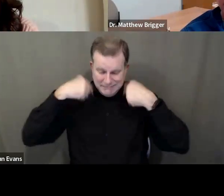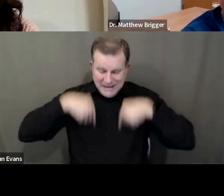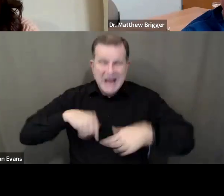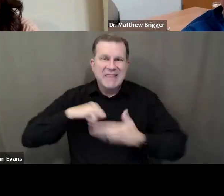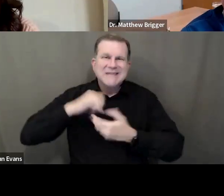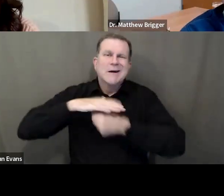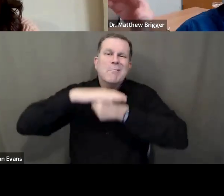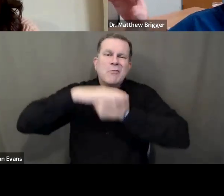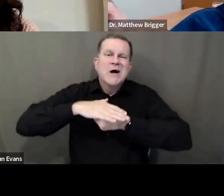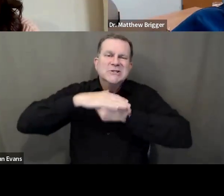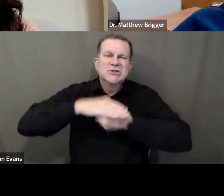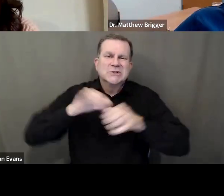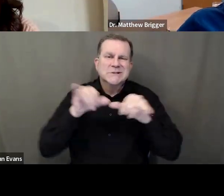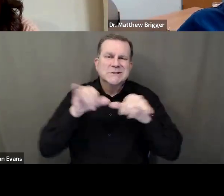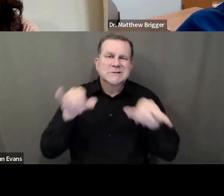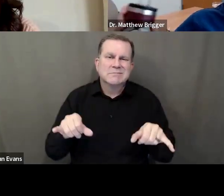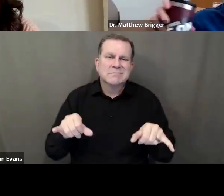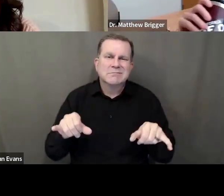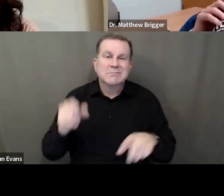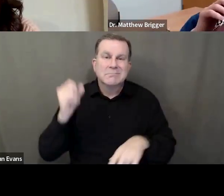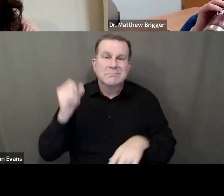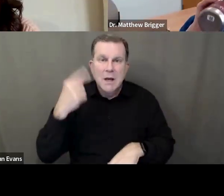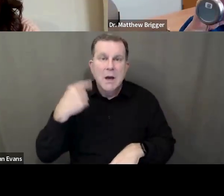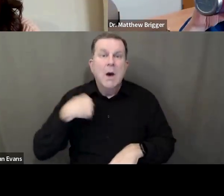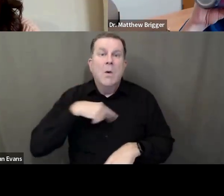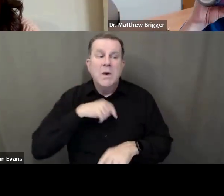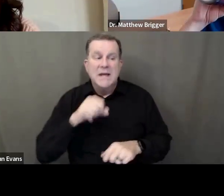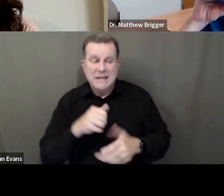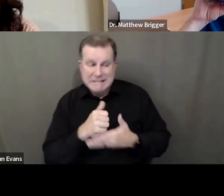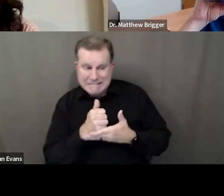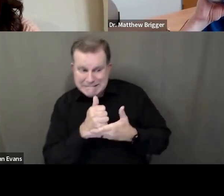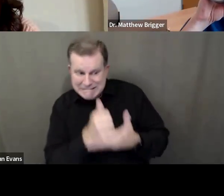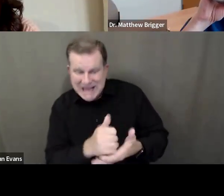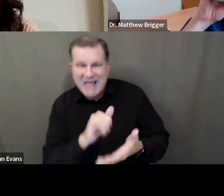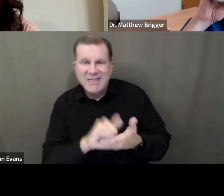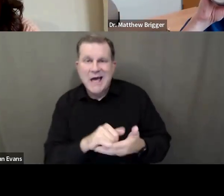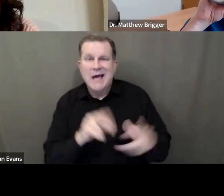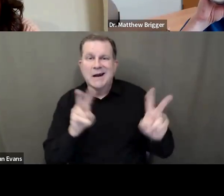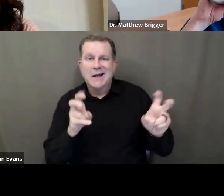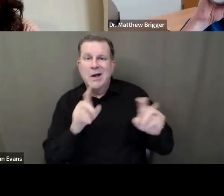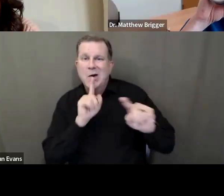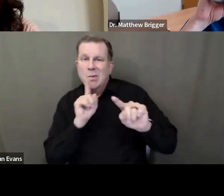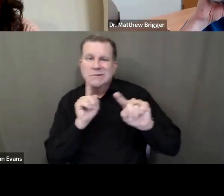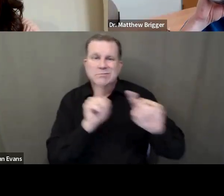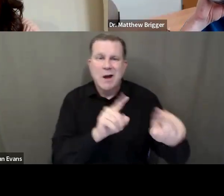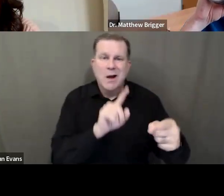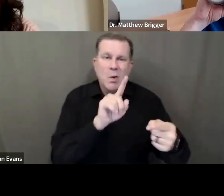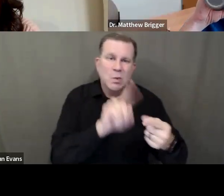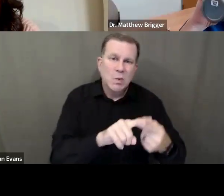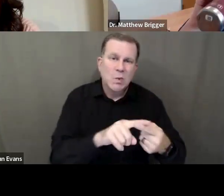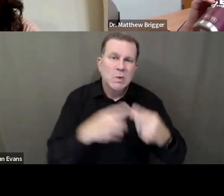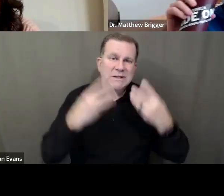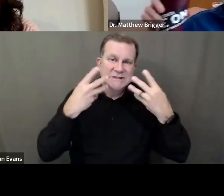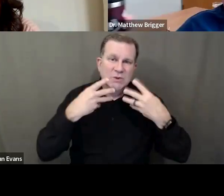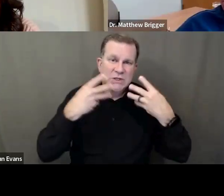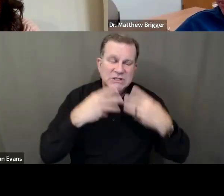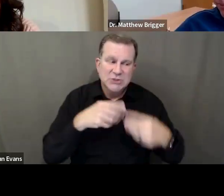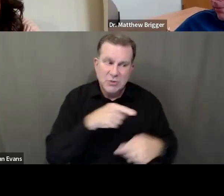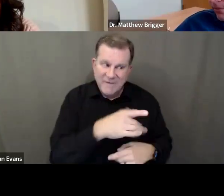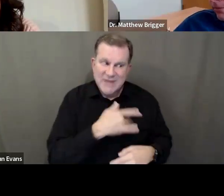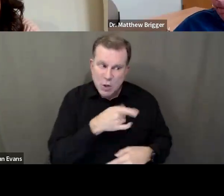can help the response to the secretions there and the threshold to feel like you can swallow,